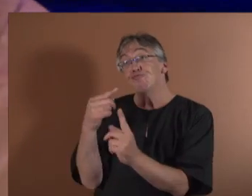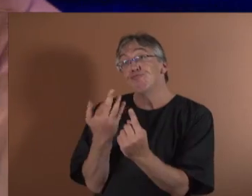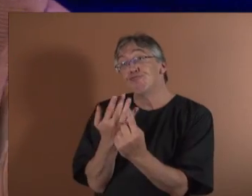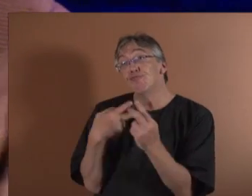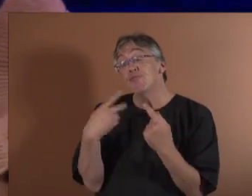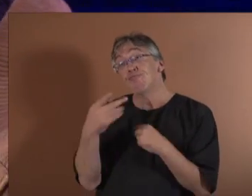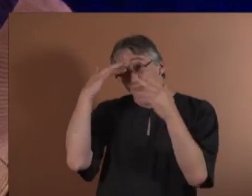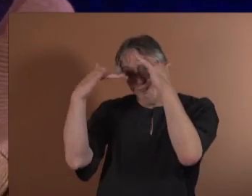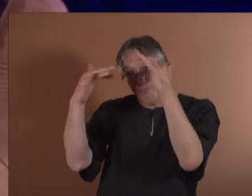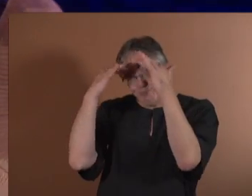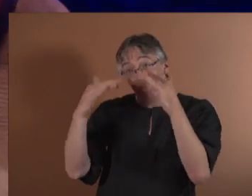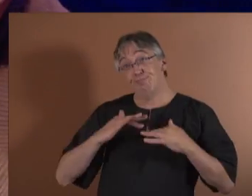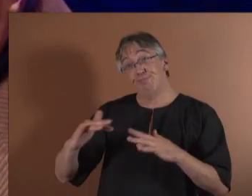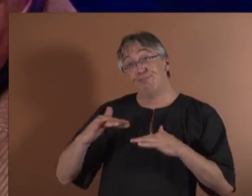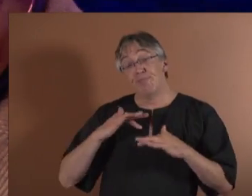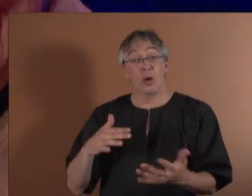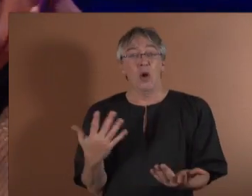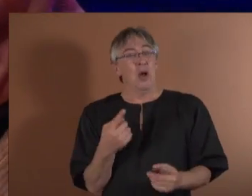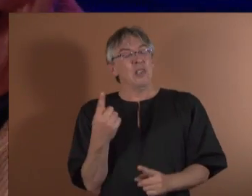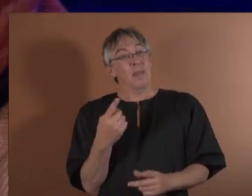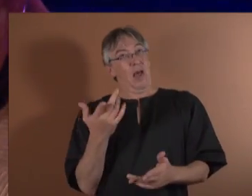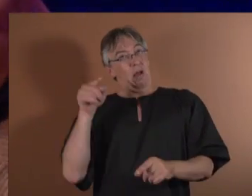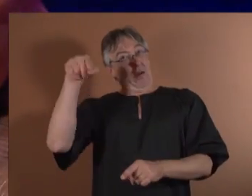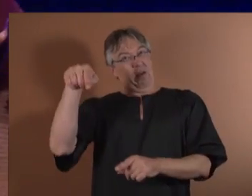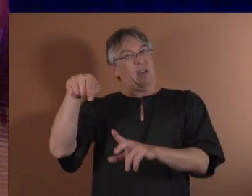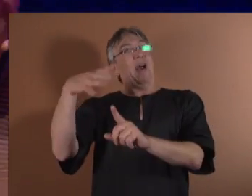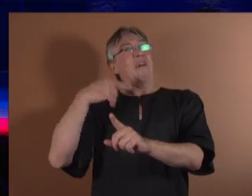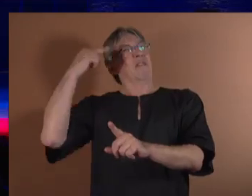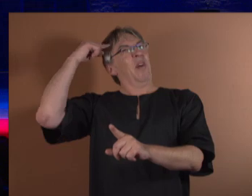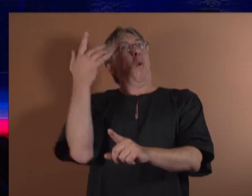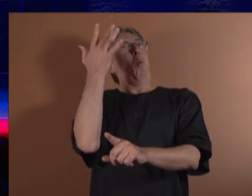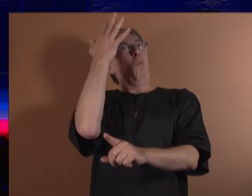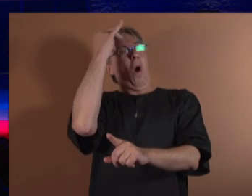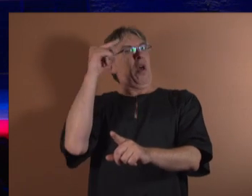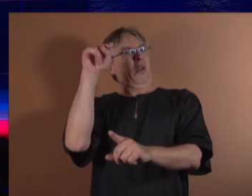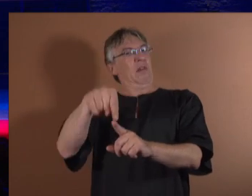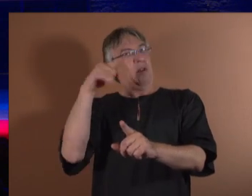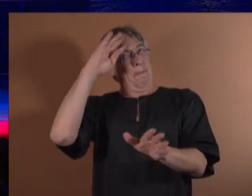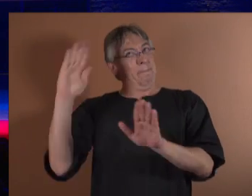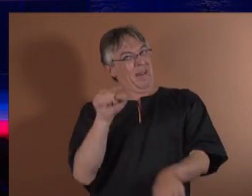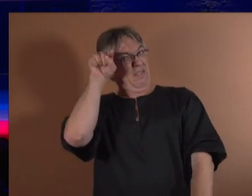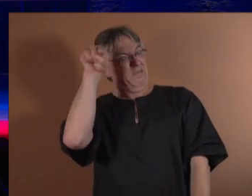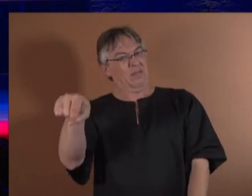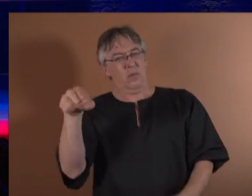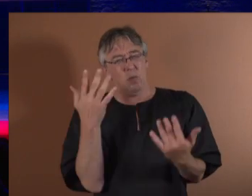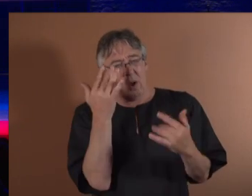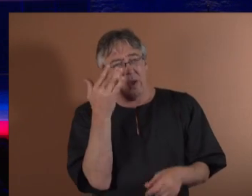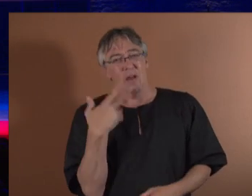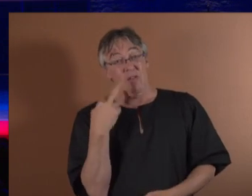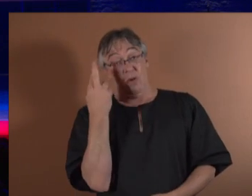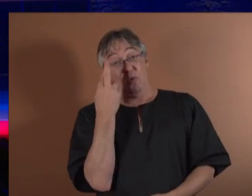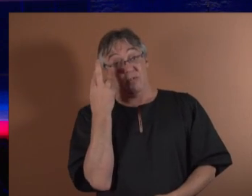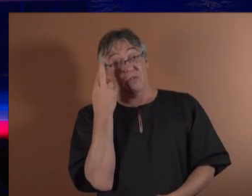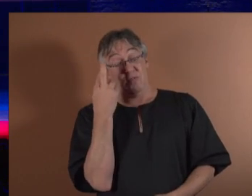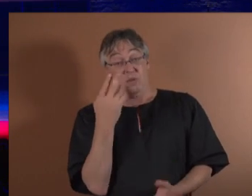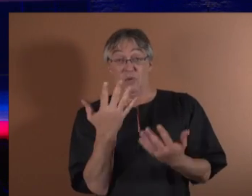purpose, some real intention, something that you need to have occur or happen. What I'd like you to do right now is take a